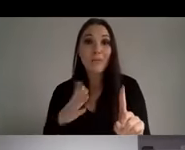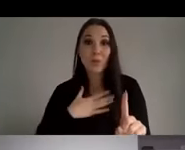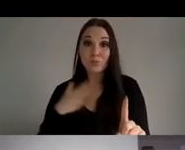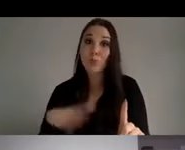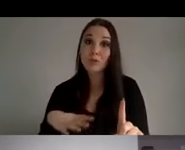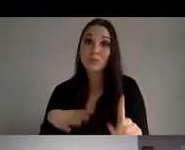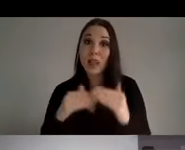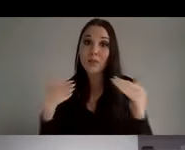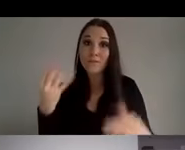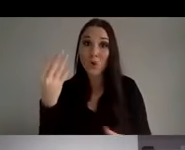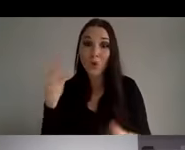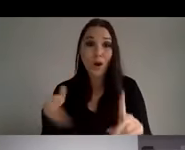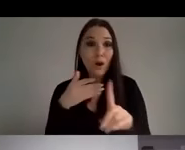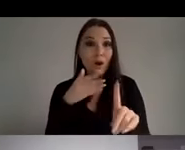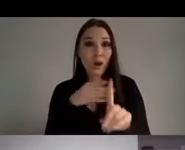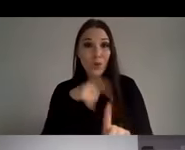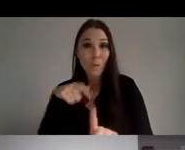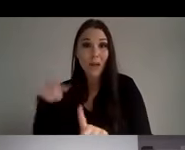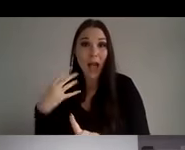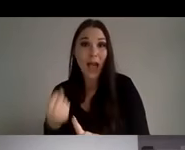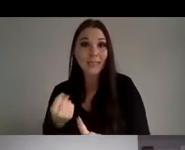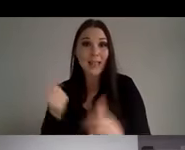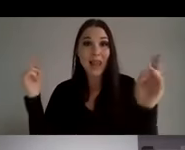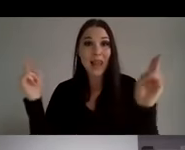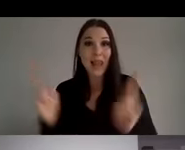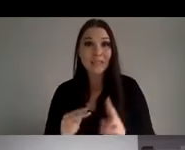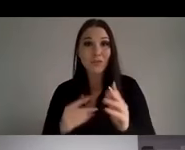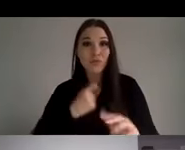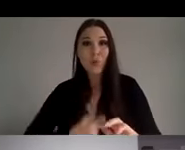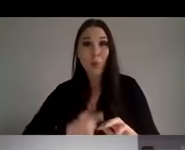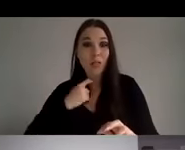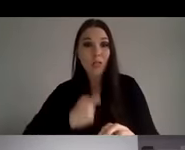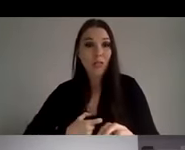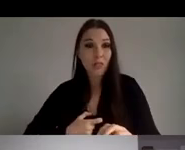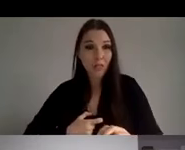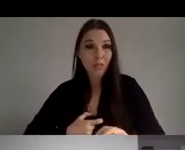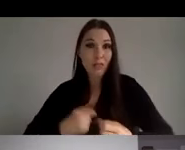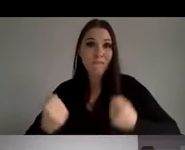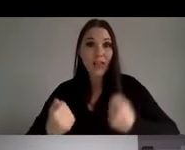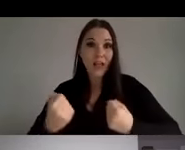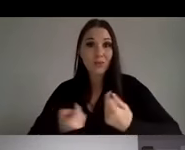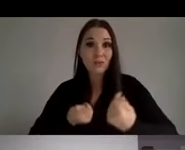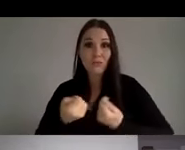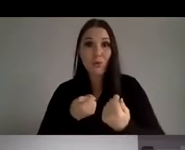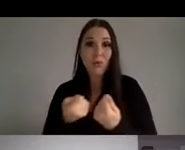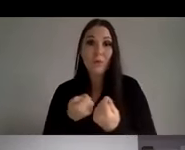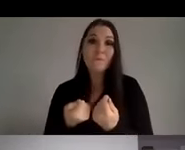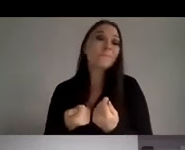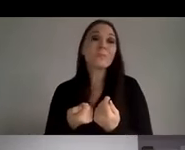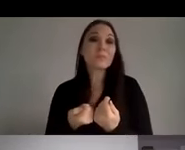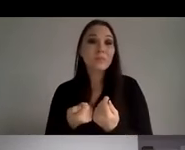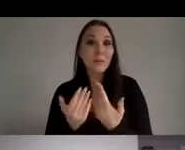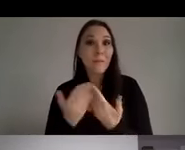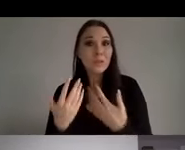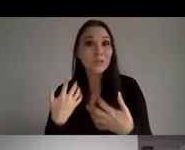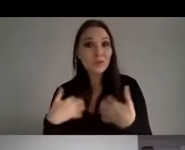autonomous driving, where of course the human has even less of a role in terms of the vehicle, which is also where it becomes most